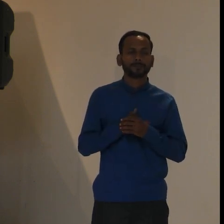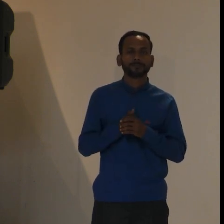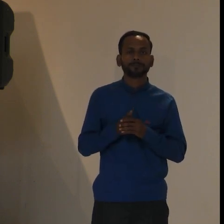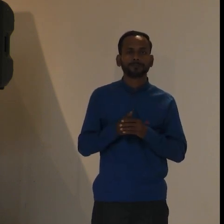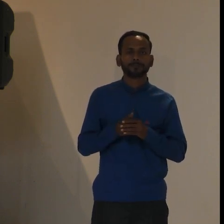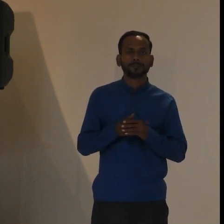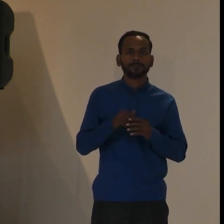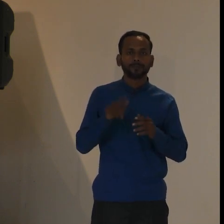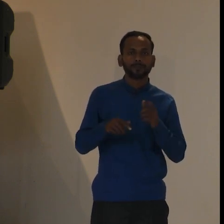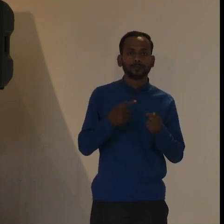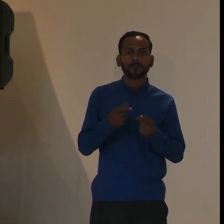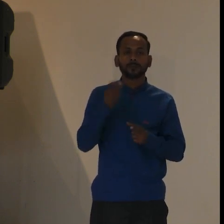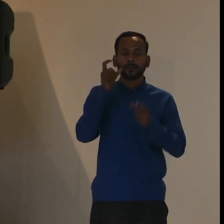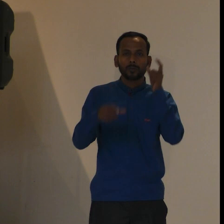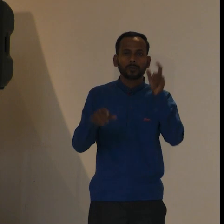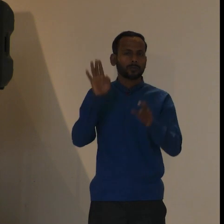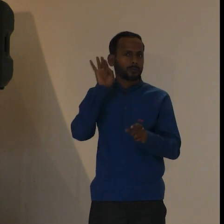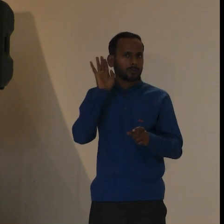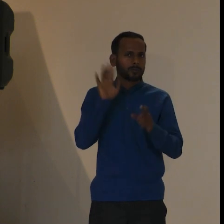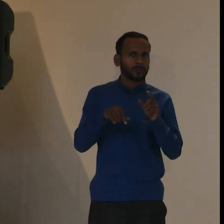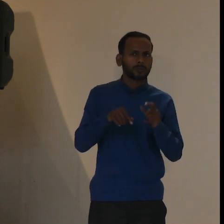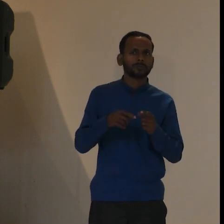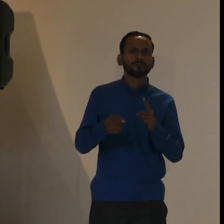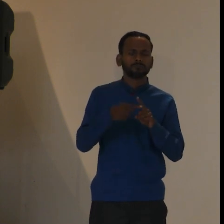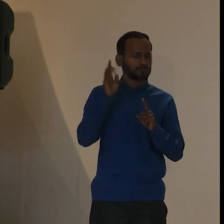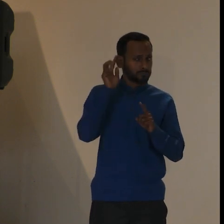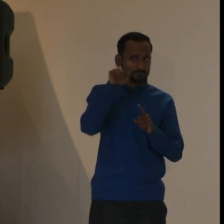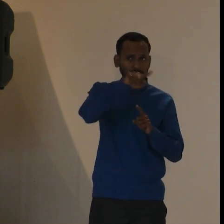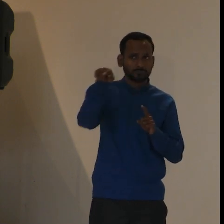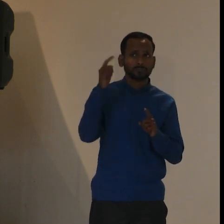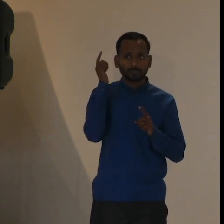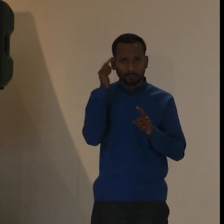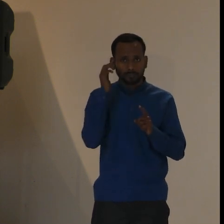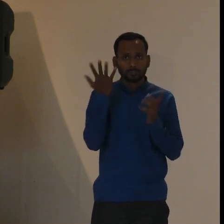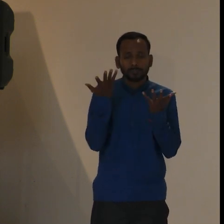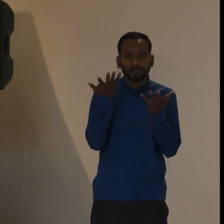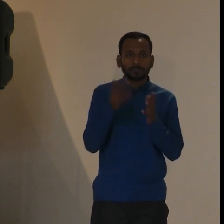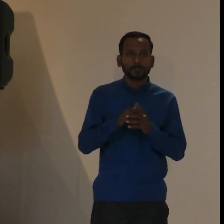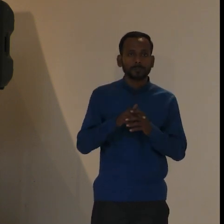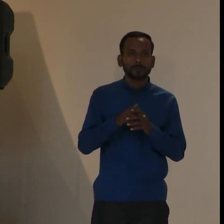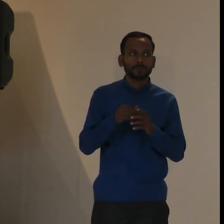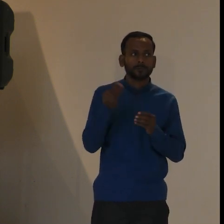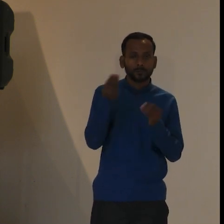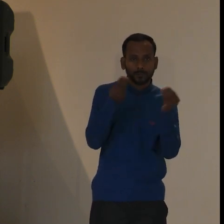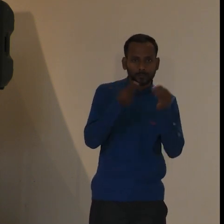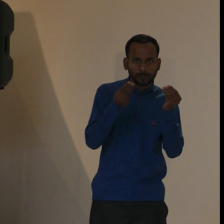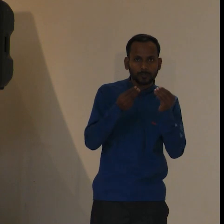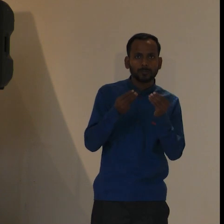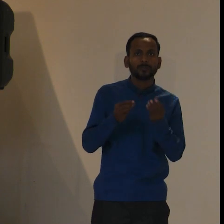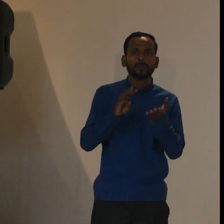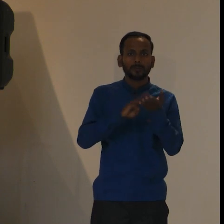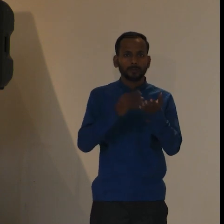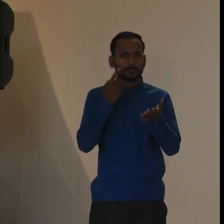why we wanted these audio guides, so that even one small minority of